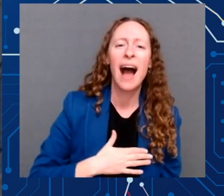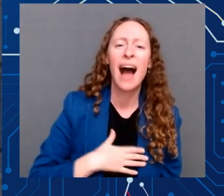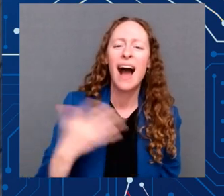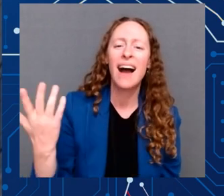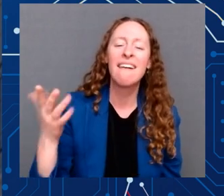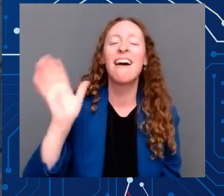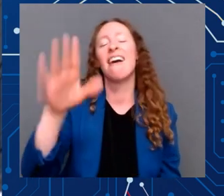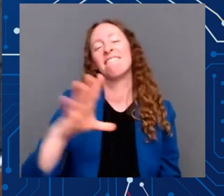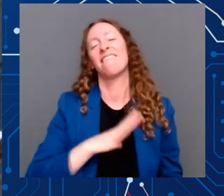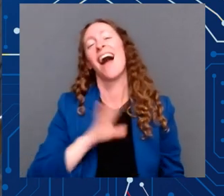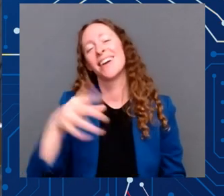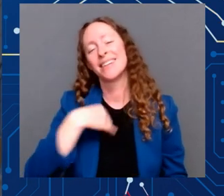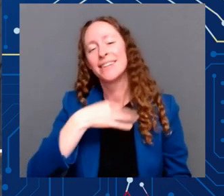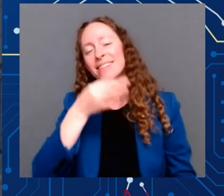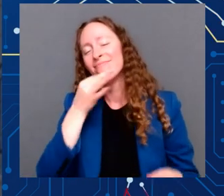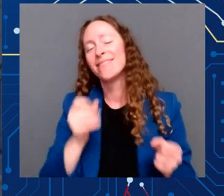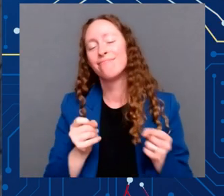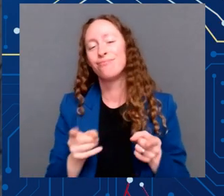Thank you.